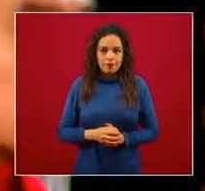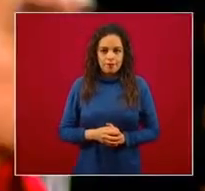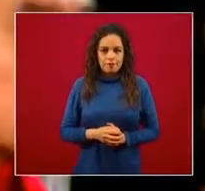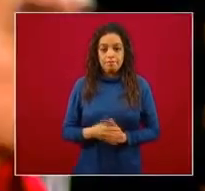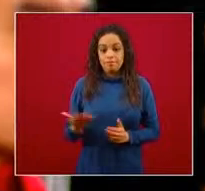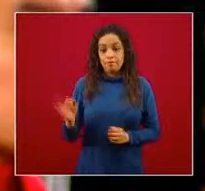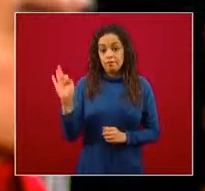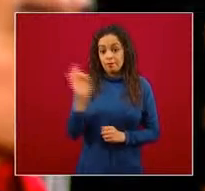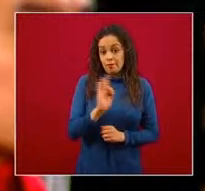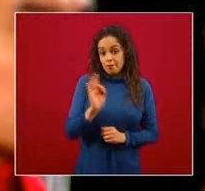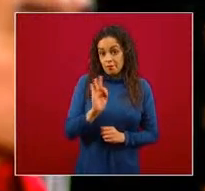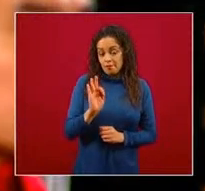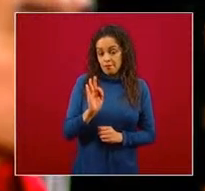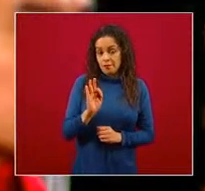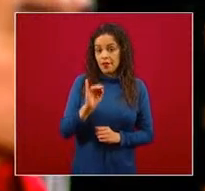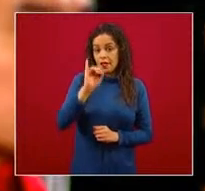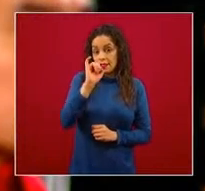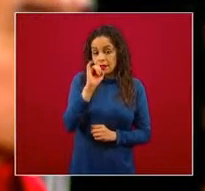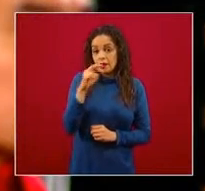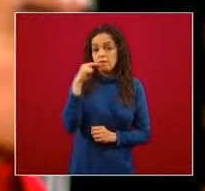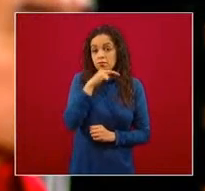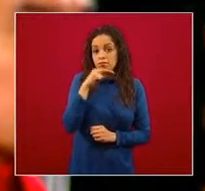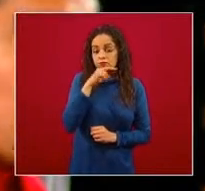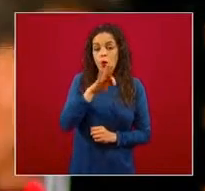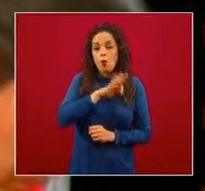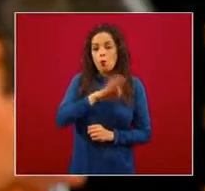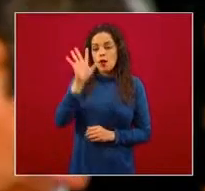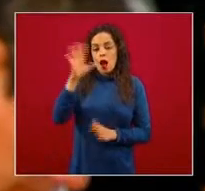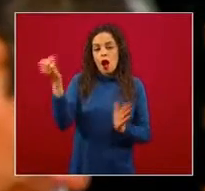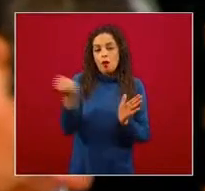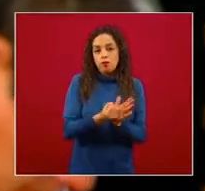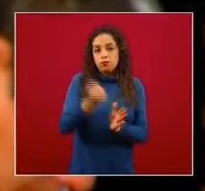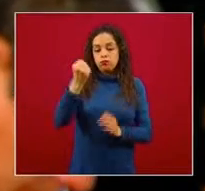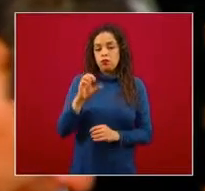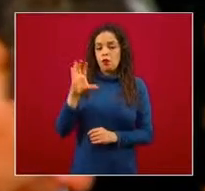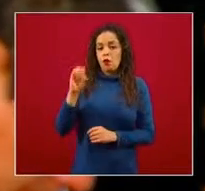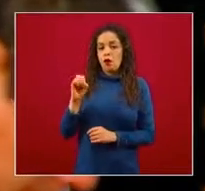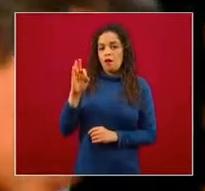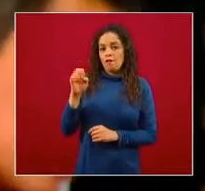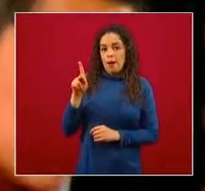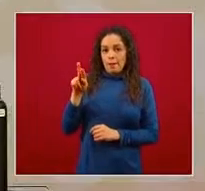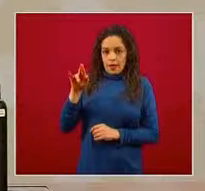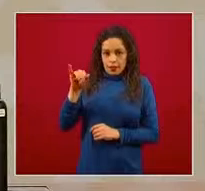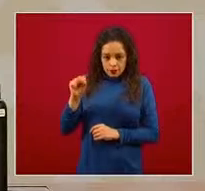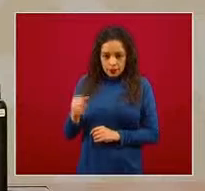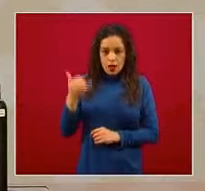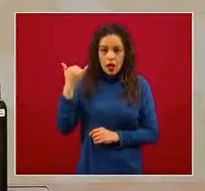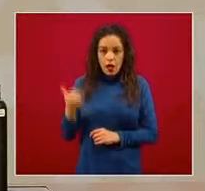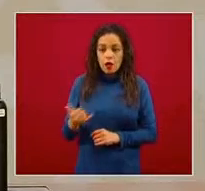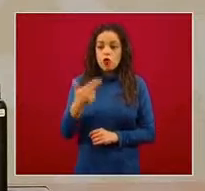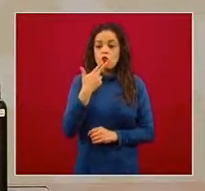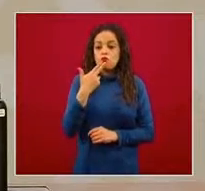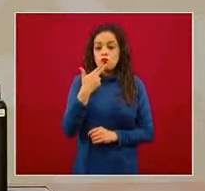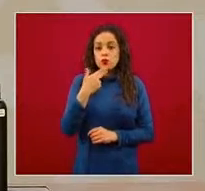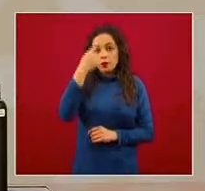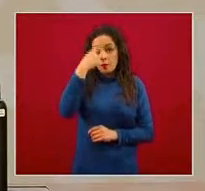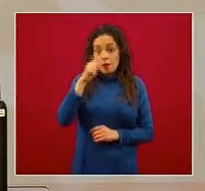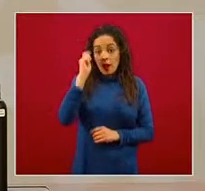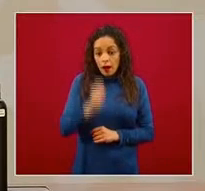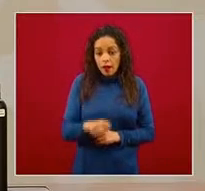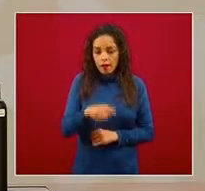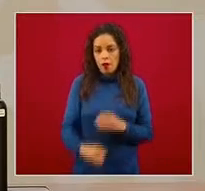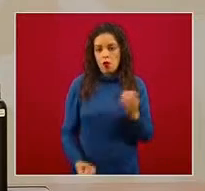that quite soon these tests will be approved by COFEPRIS and will be recommended for their use in the new normal.